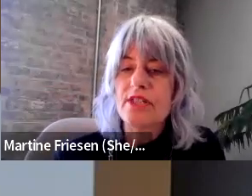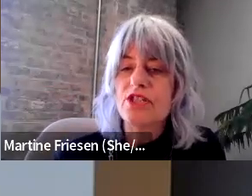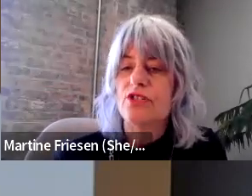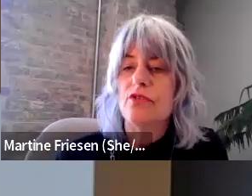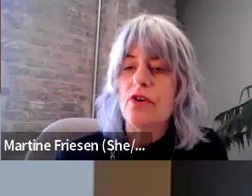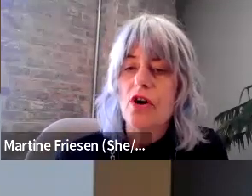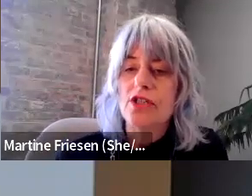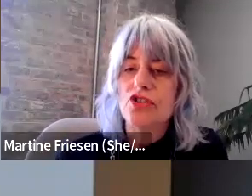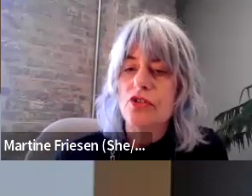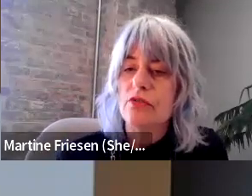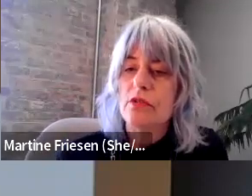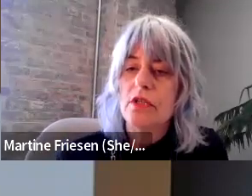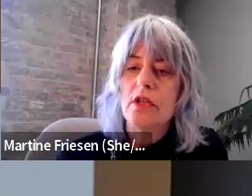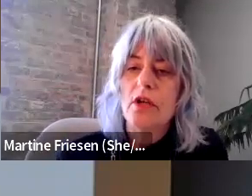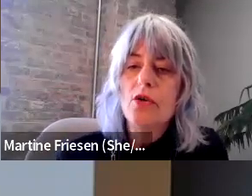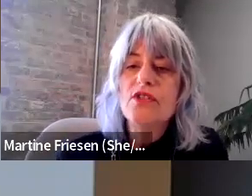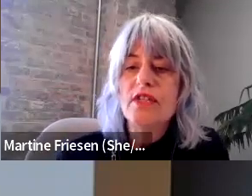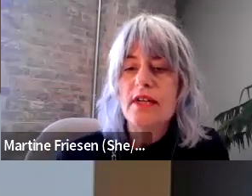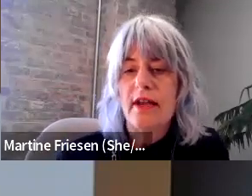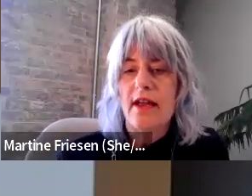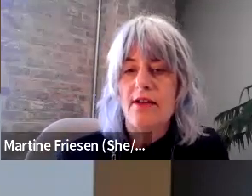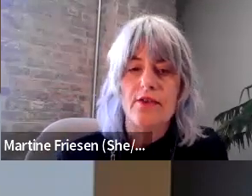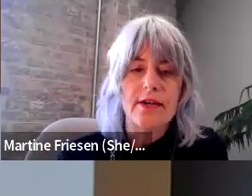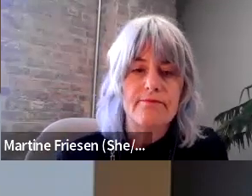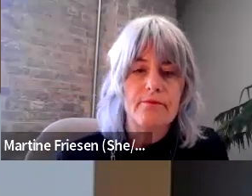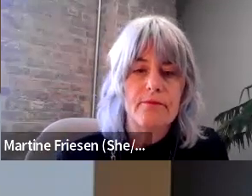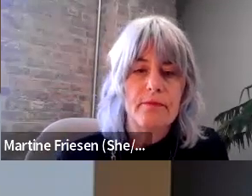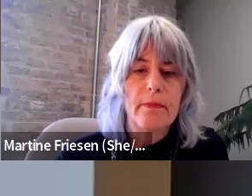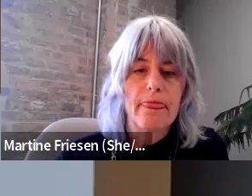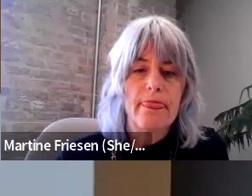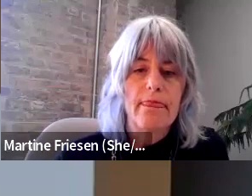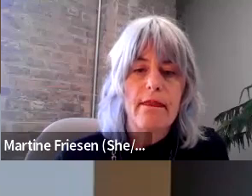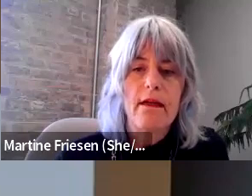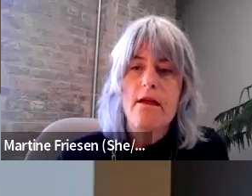an exhibition or art show, hosting a gathering.